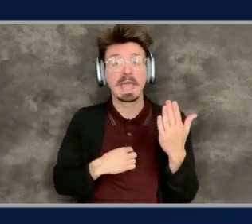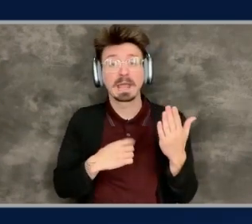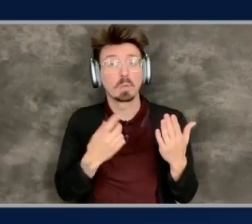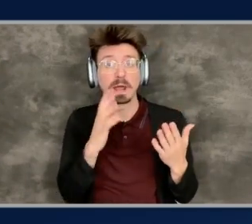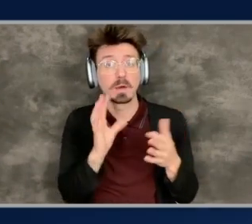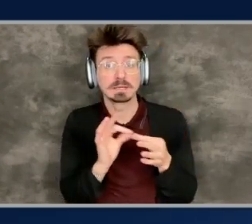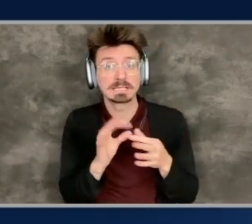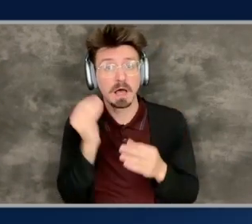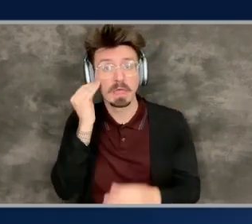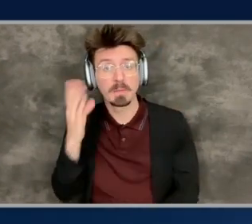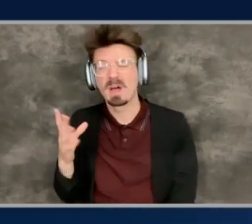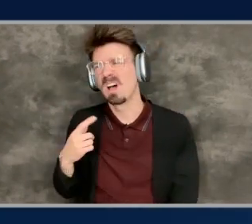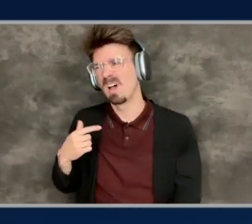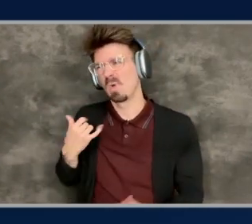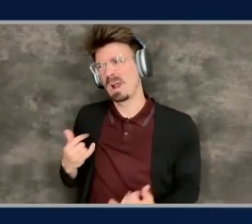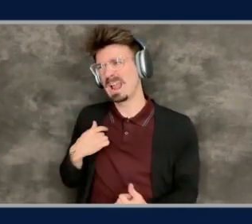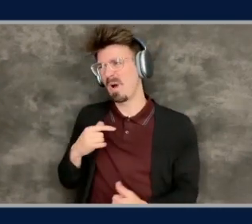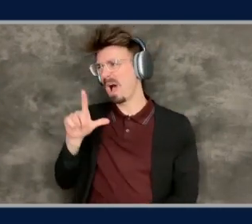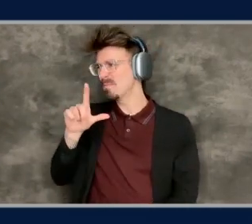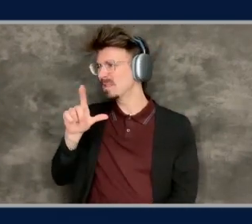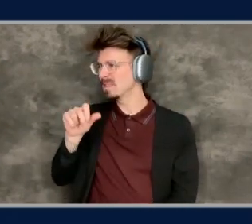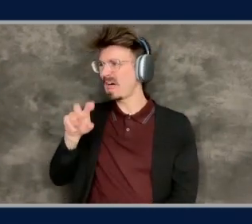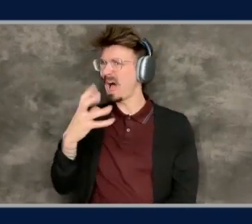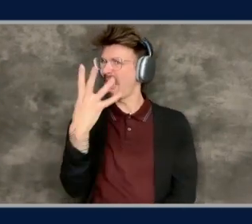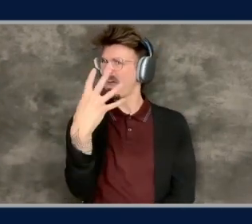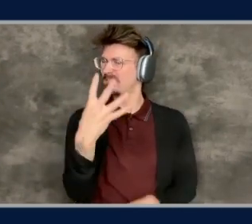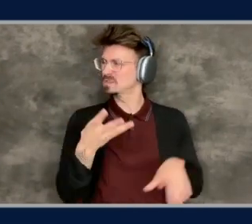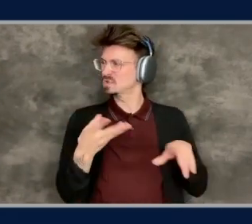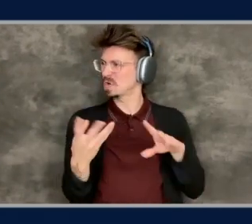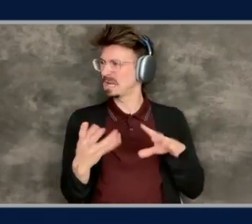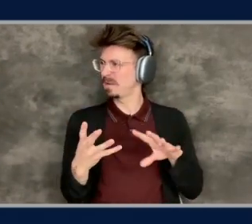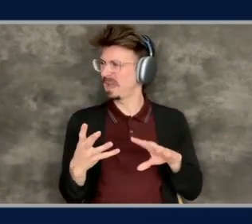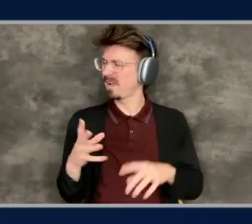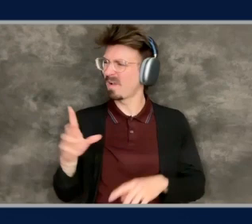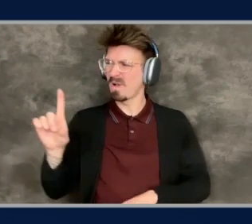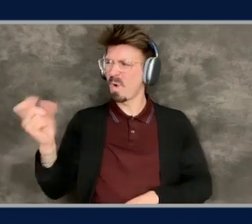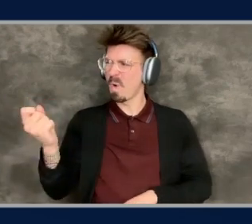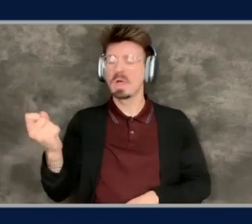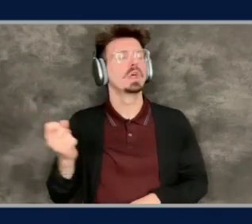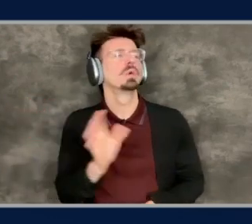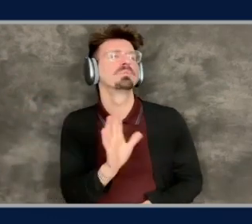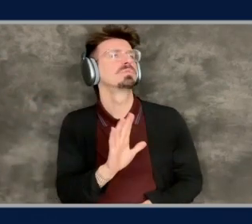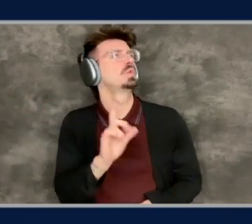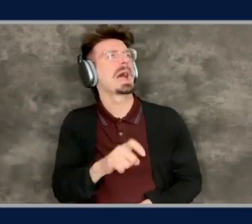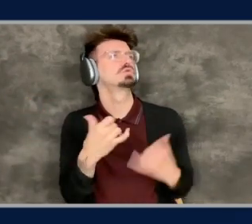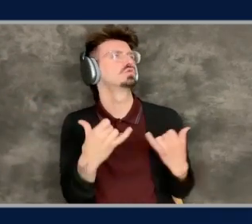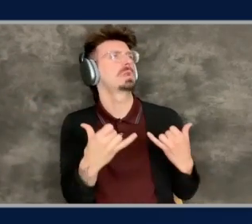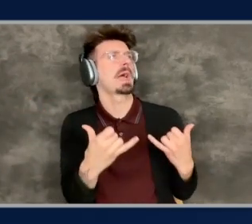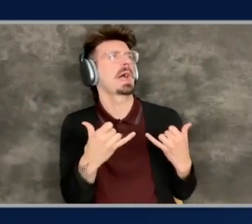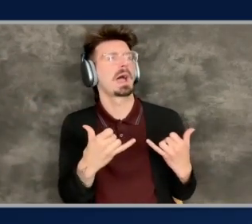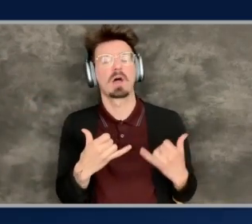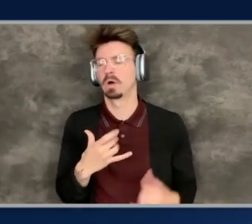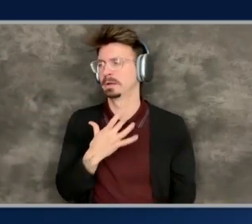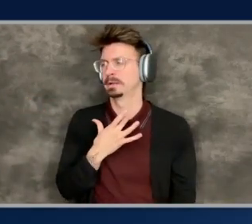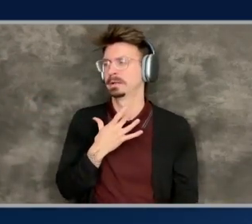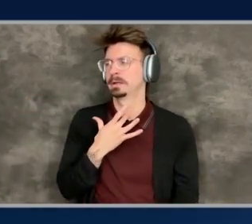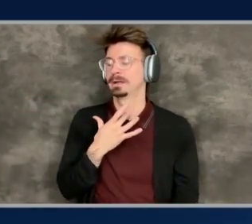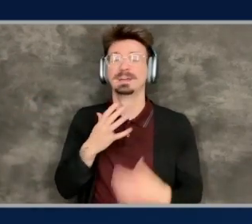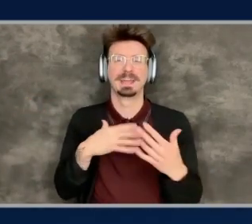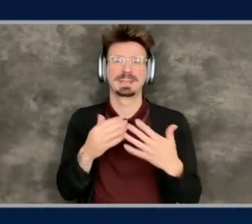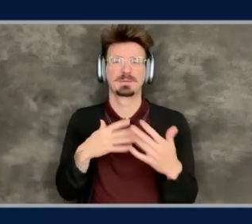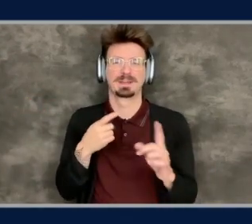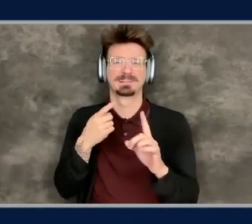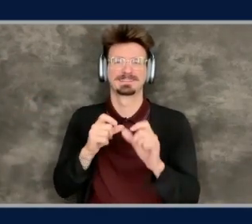it. And they'll say, no, you need to do it now. Stop live streaming. Anyway, moving on. So the way it goes is, you know, you